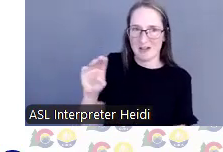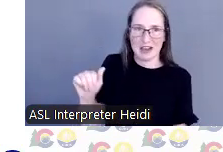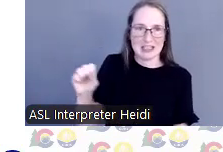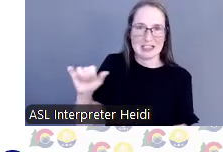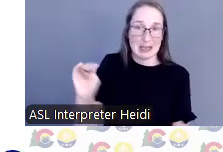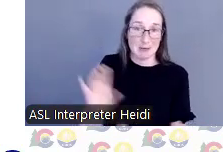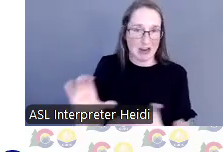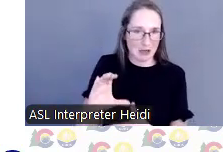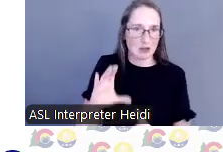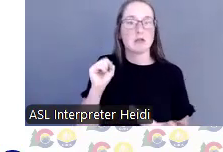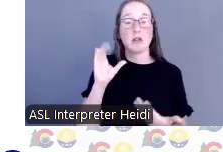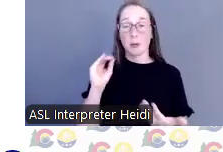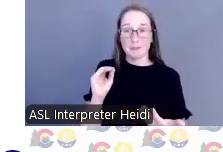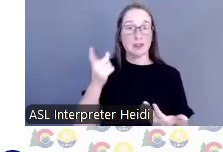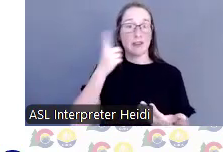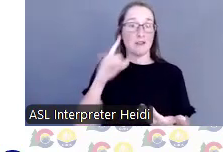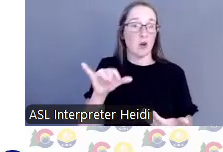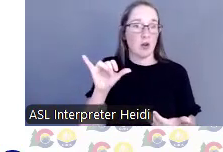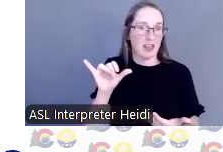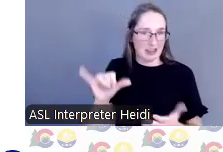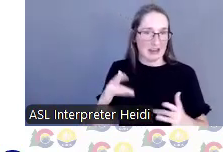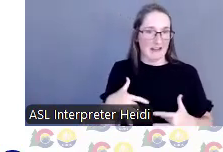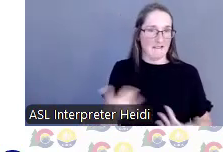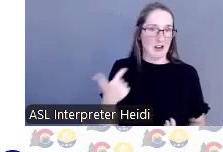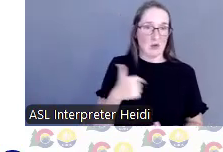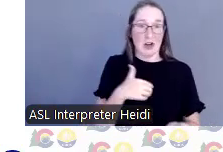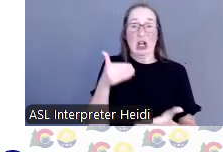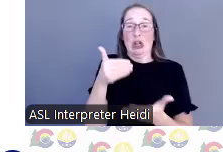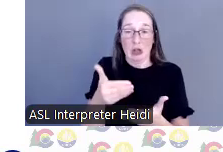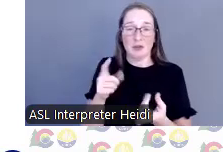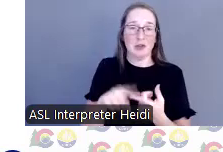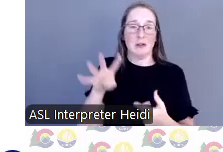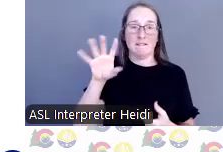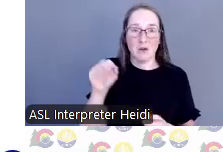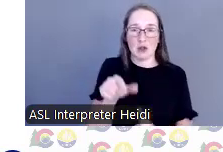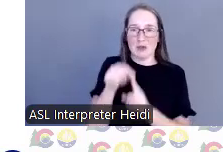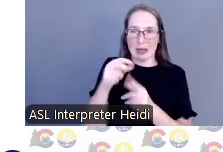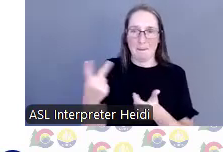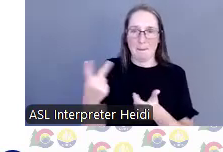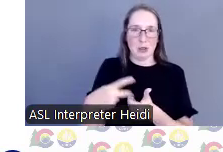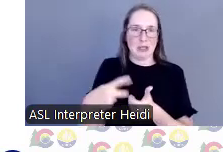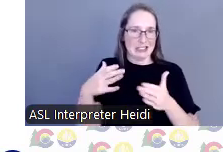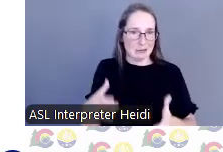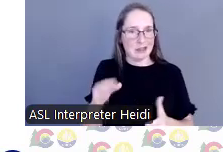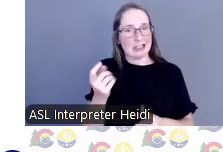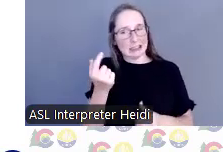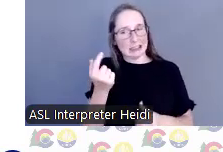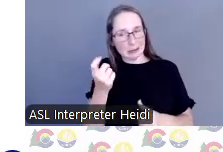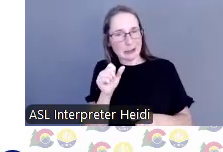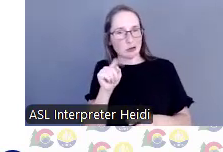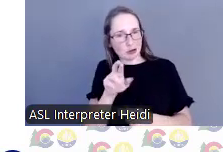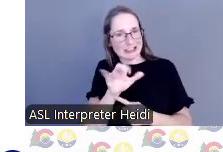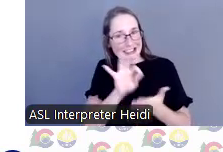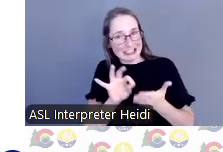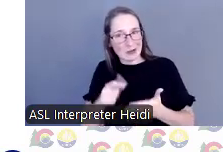criteria. So for that particular event, we had close to 40 unique participants. It was a little bit tricky to count